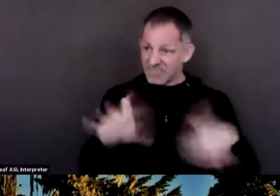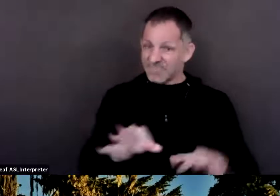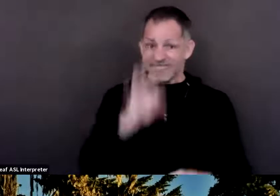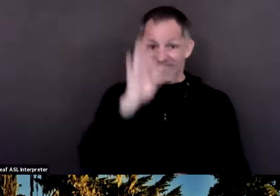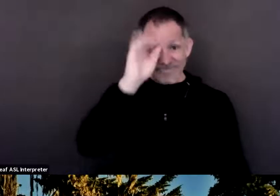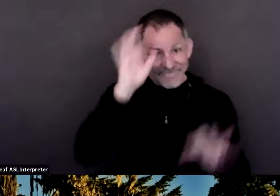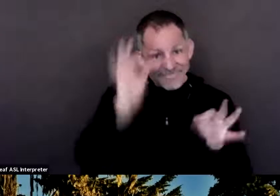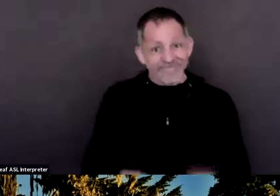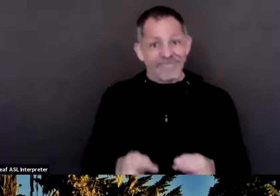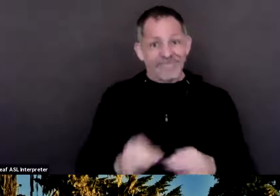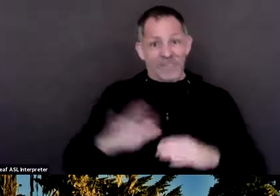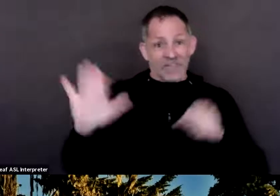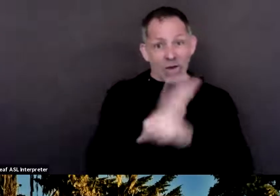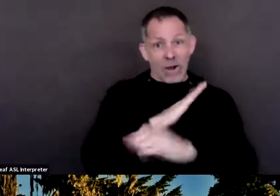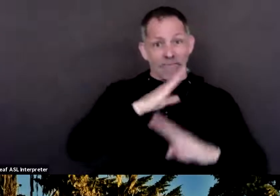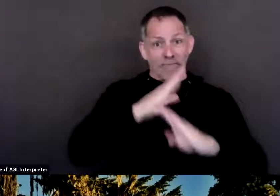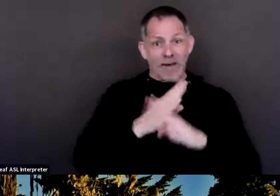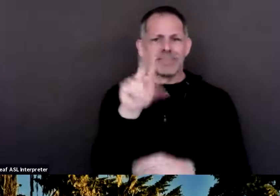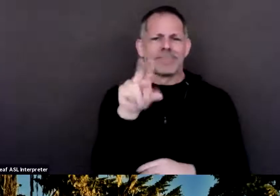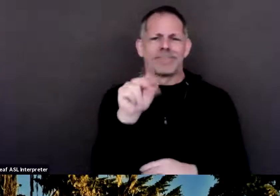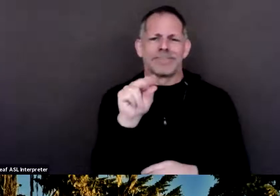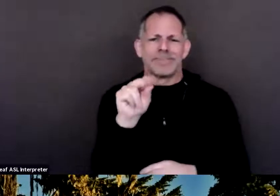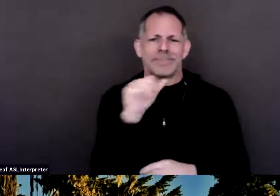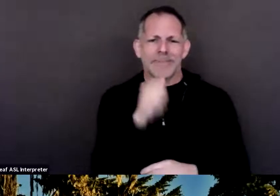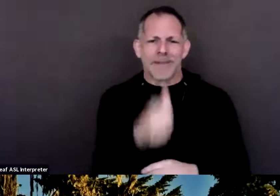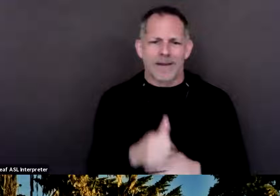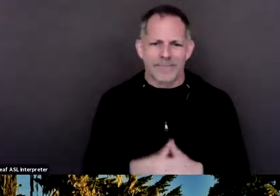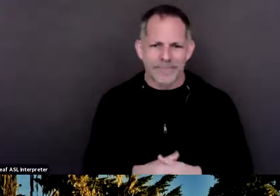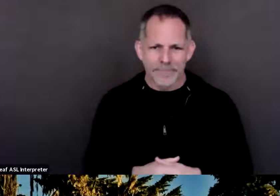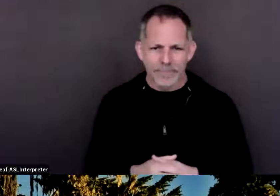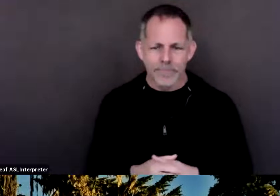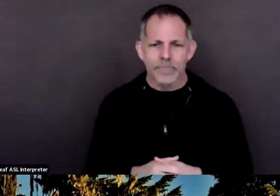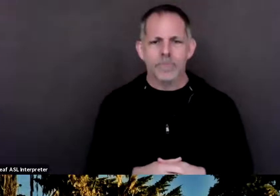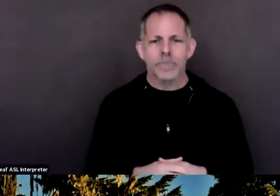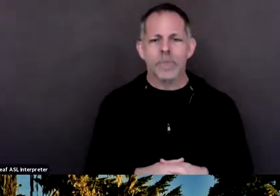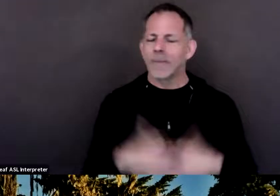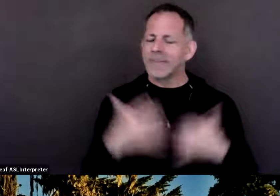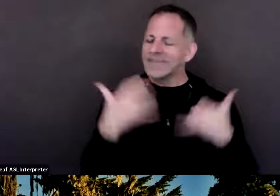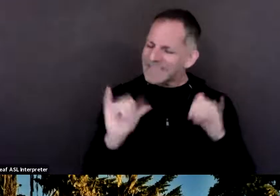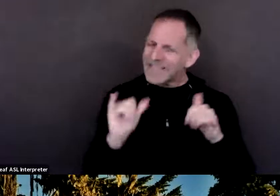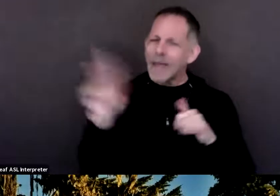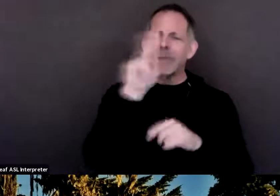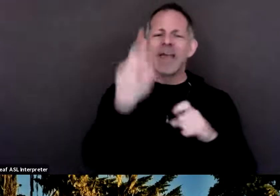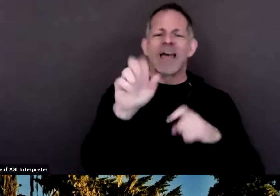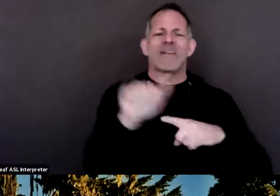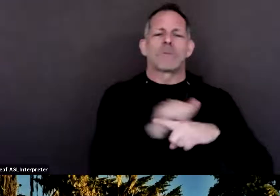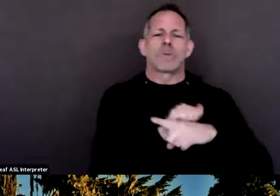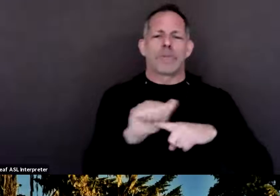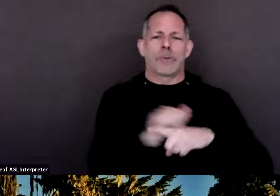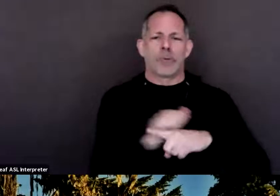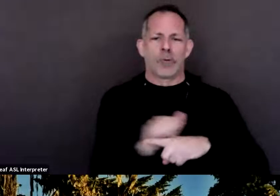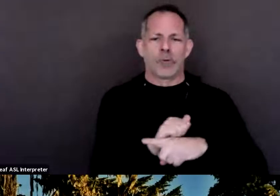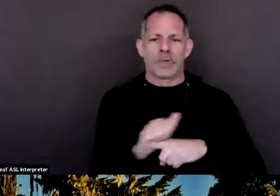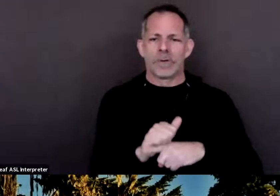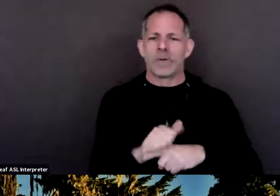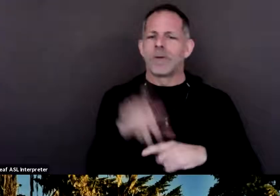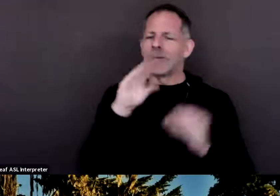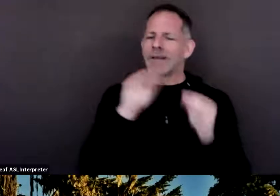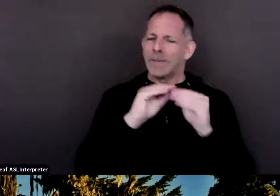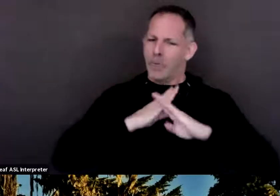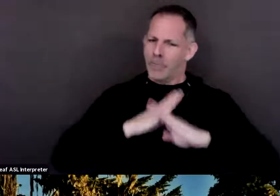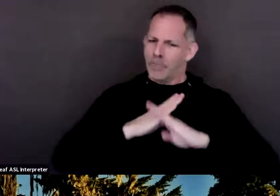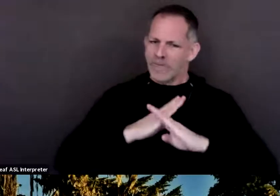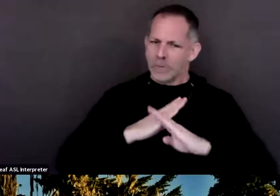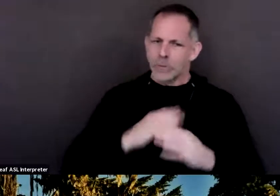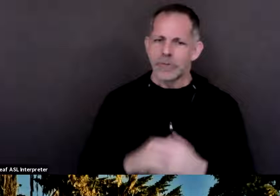to spread between people. So we're already making a dent. But we need to go further. I think, since